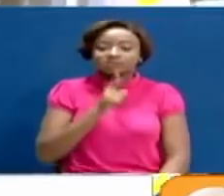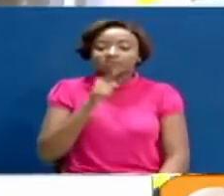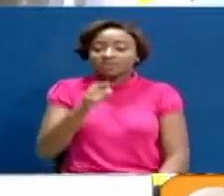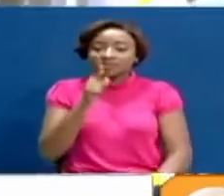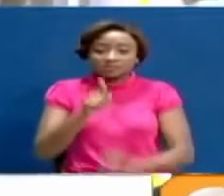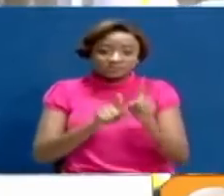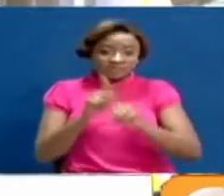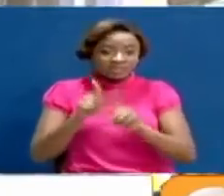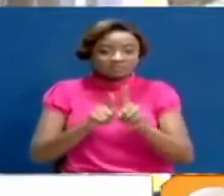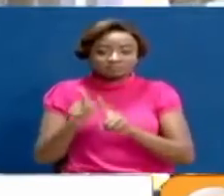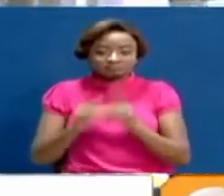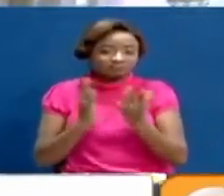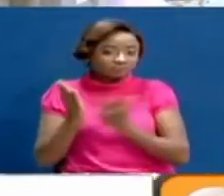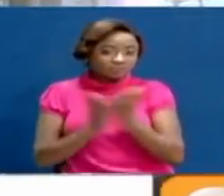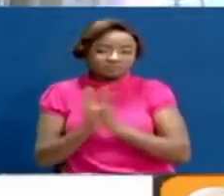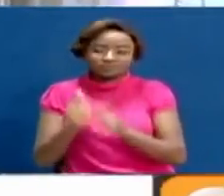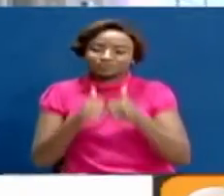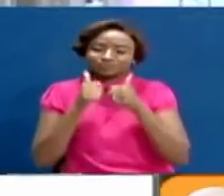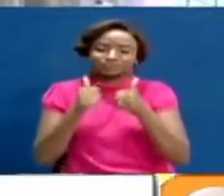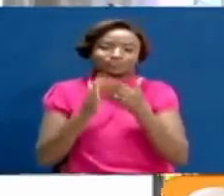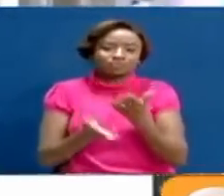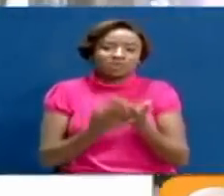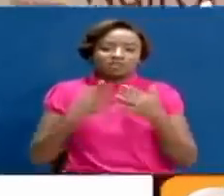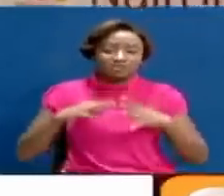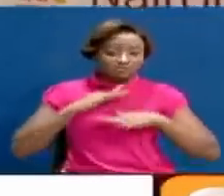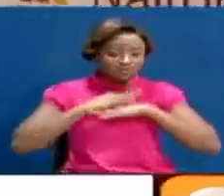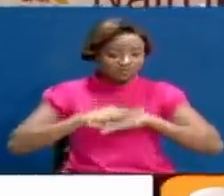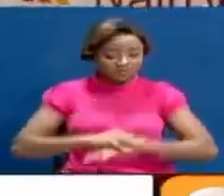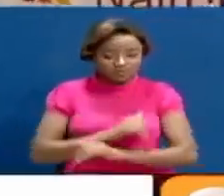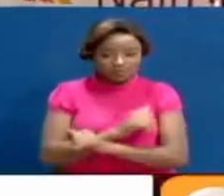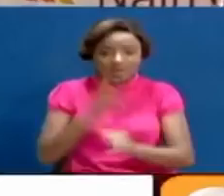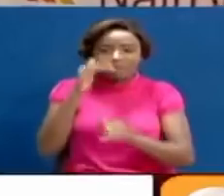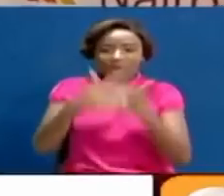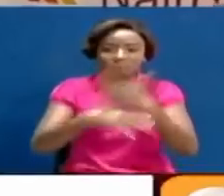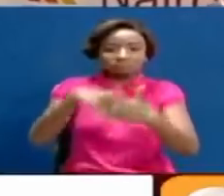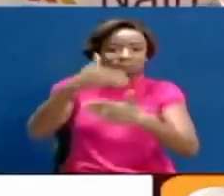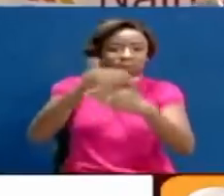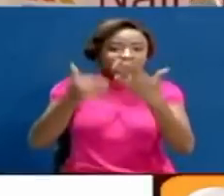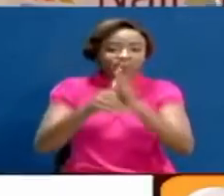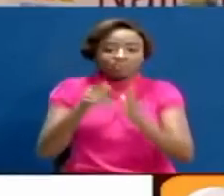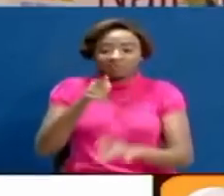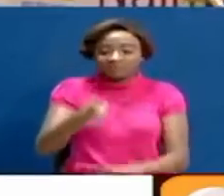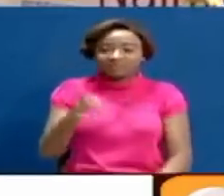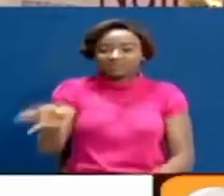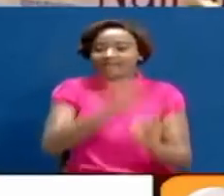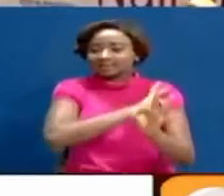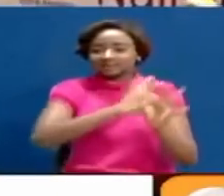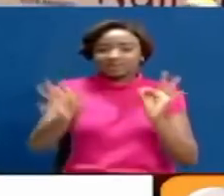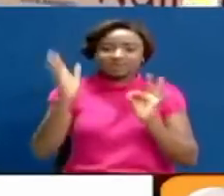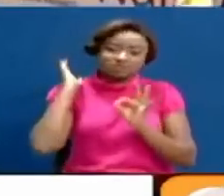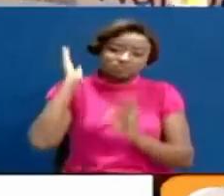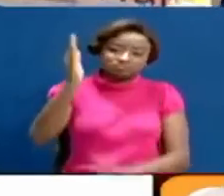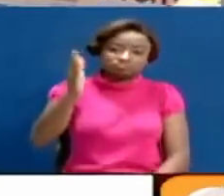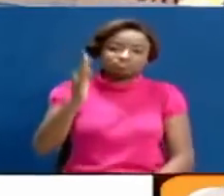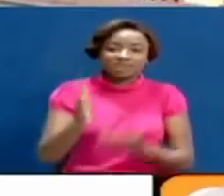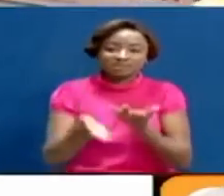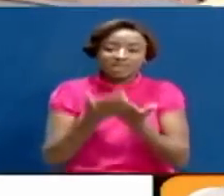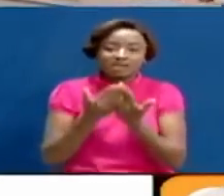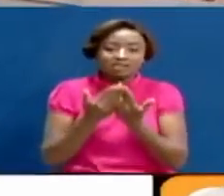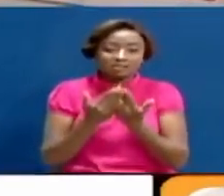service was a welcome relief for travelers, especially with the construction of the expressway, which has increased traffic on